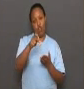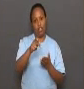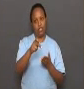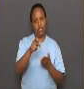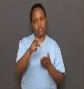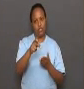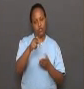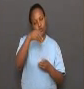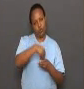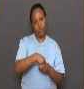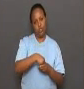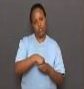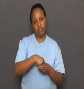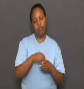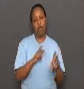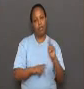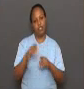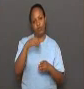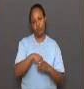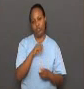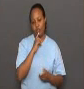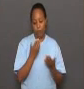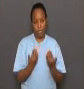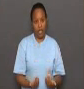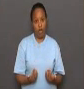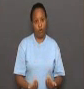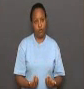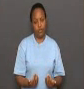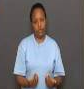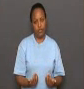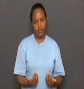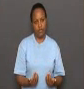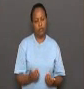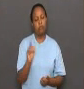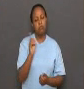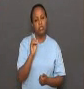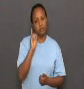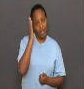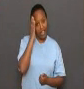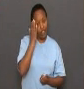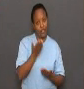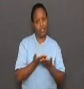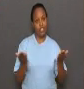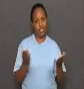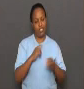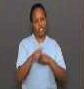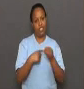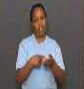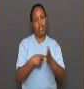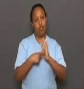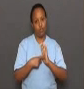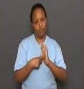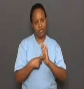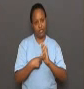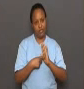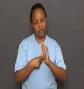society. Now, we will put what we know about accountability into